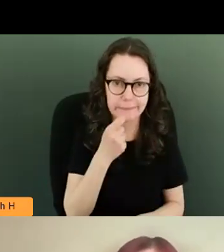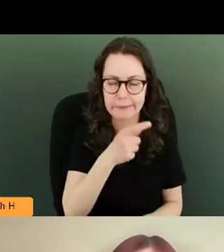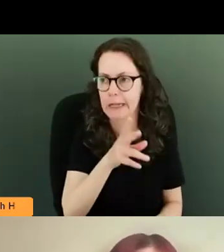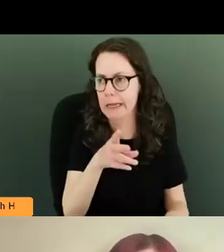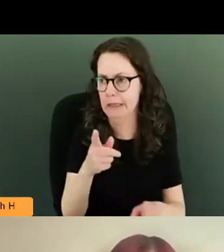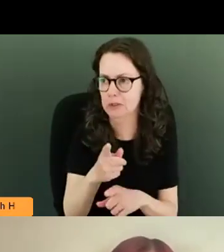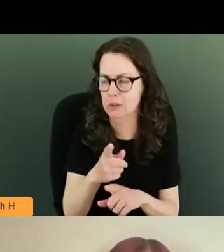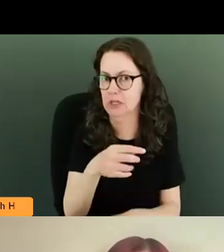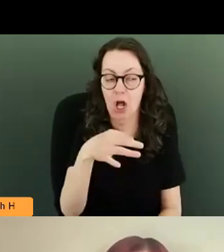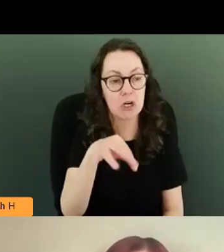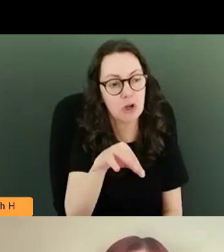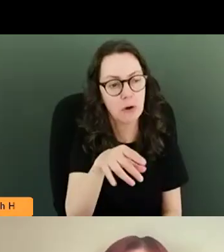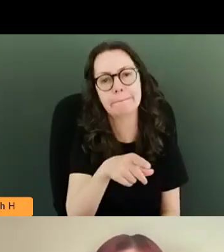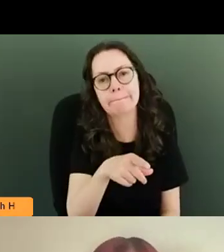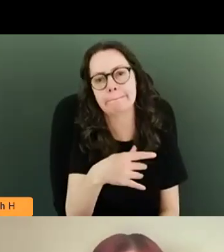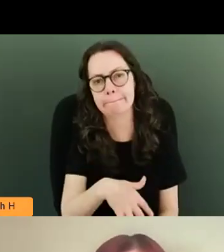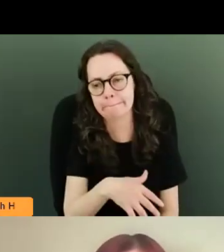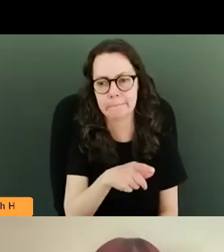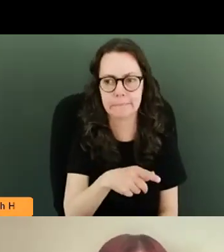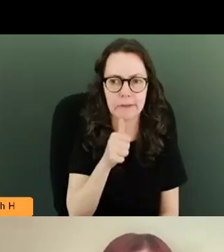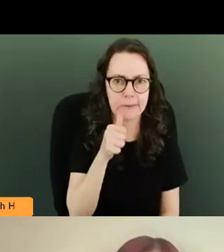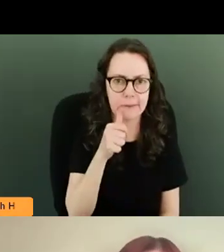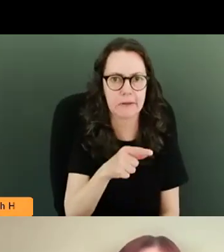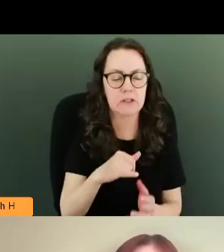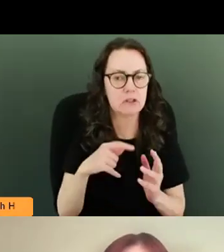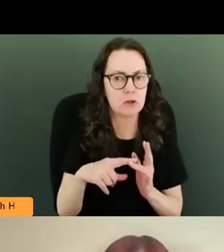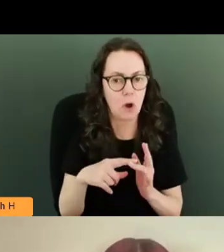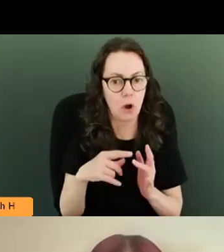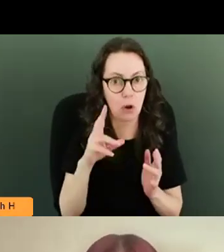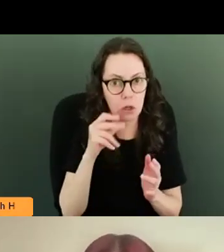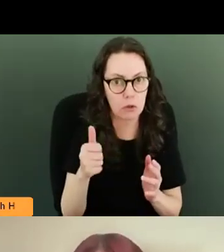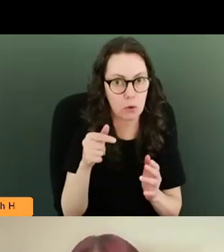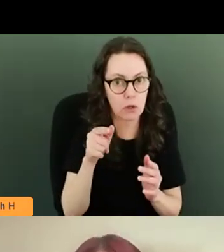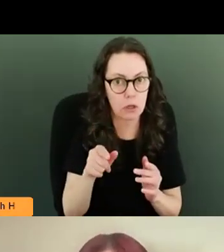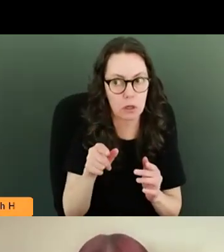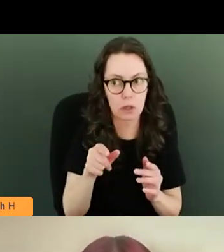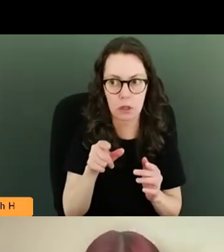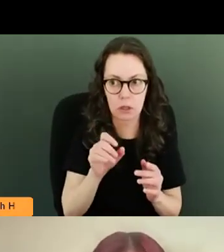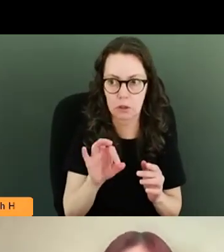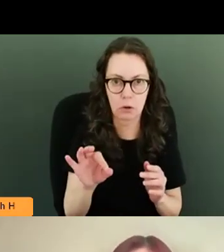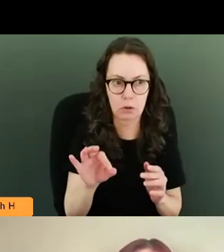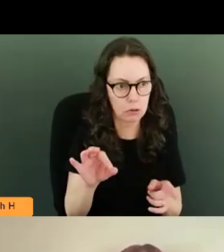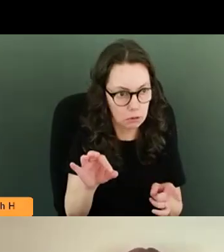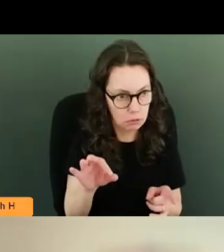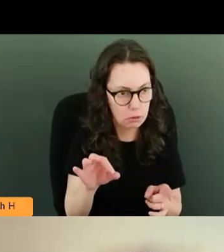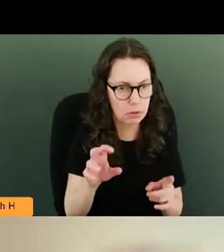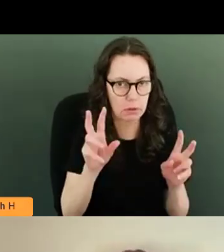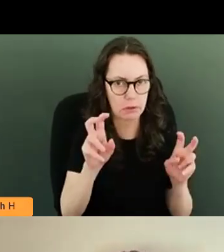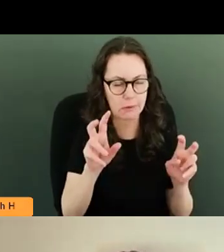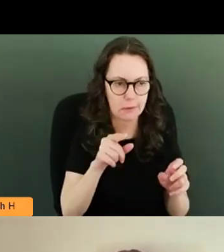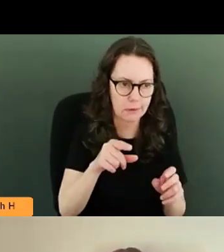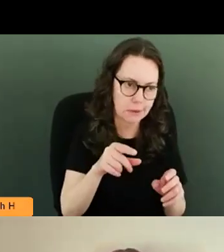sector. So it was really cool that this experience wasn't led by those, traditional so-called experts, but